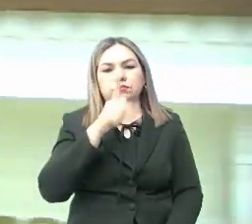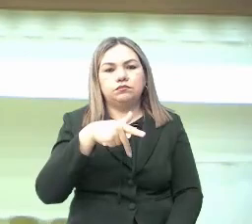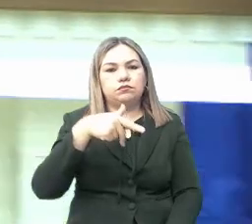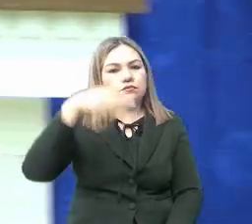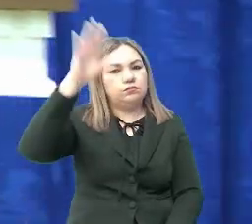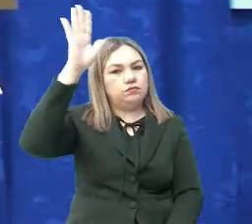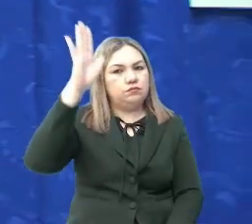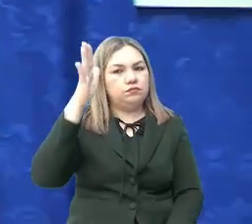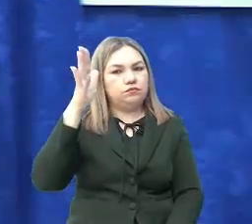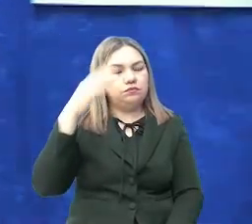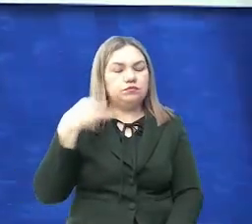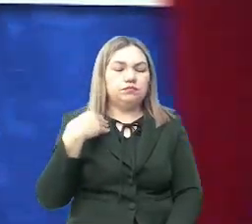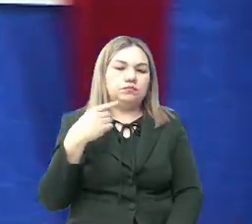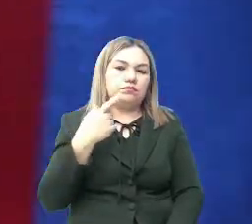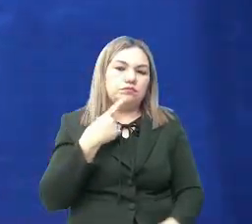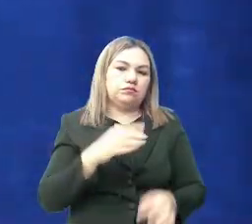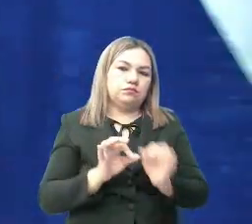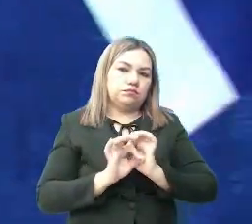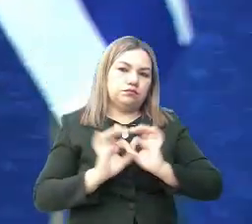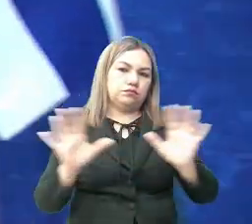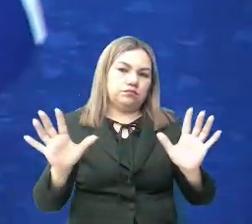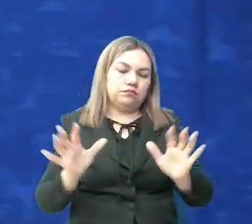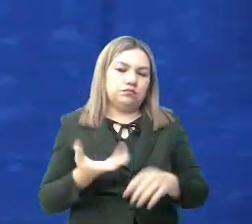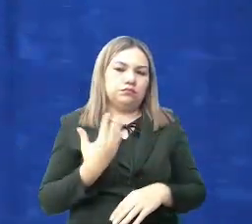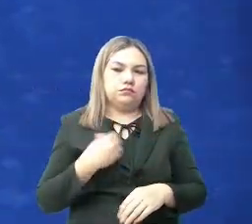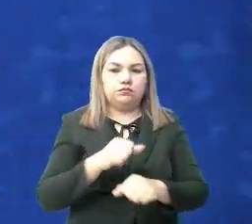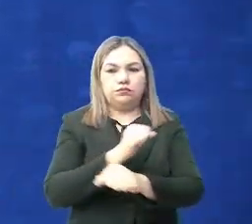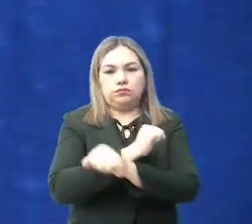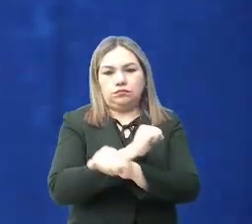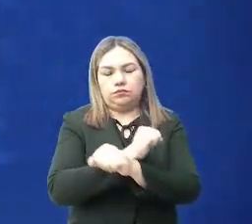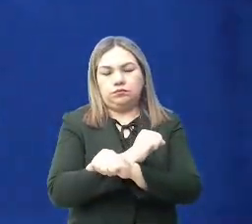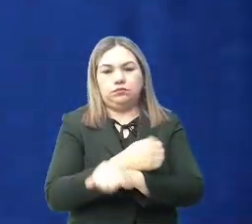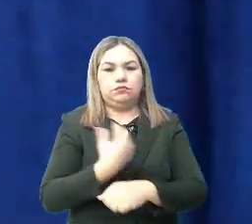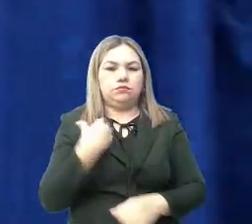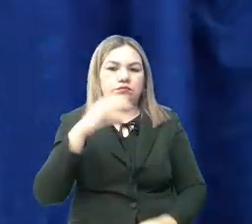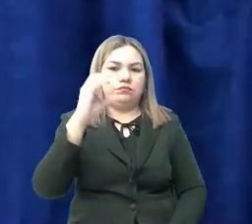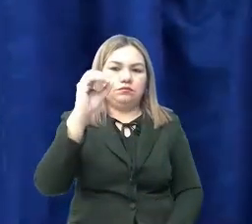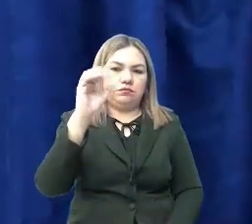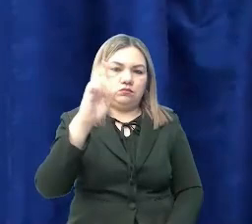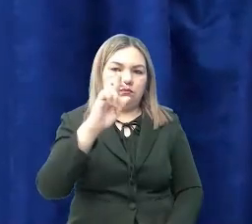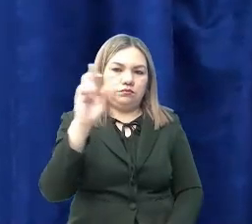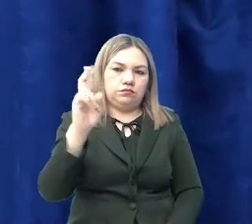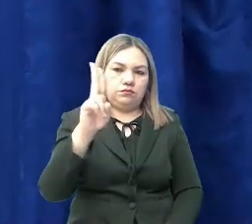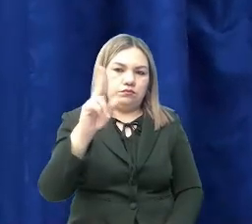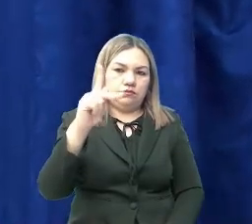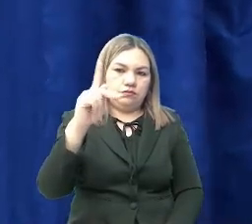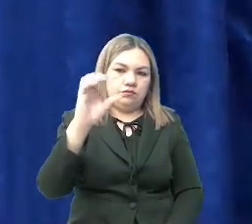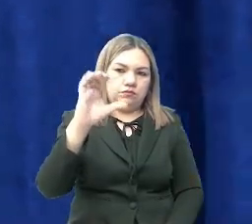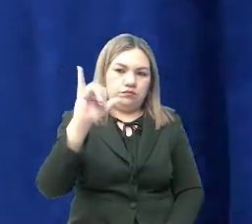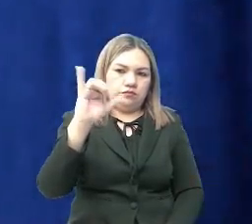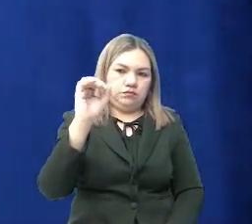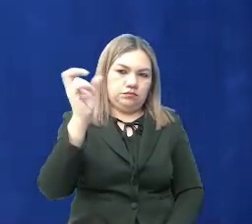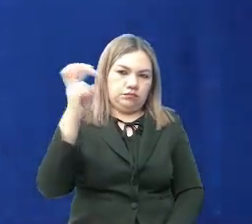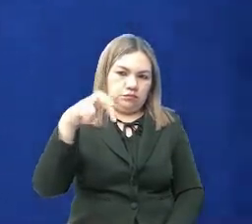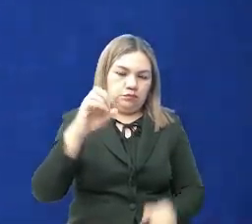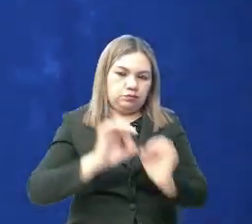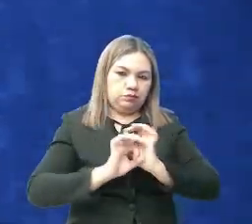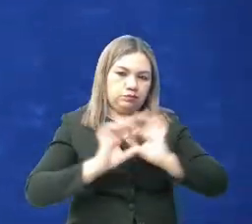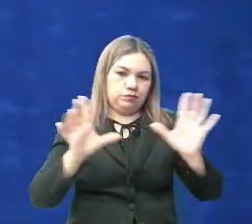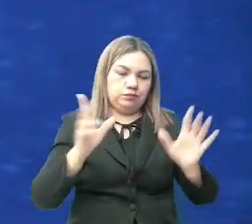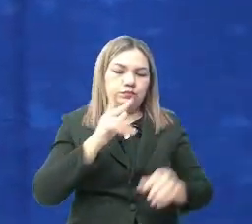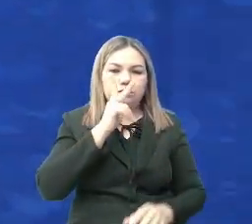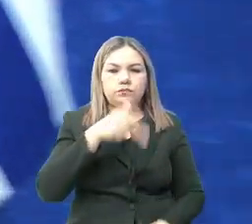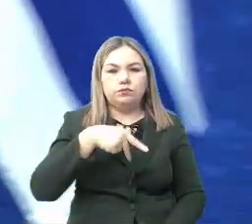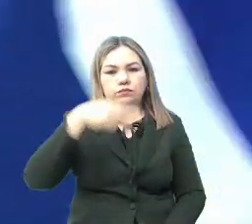For the earnest expectation of the creature waited for the manifestation of the sons of God. For the creature